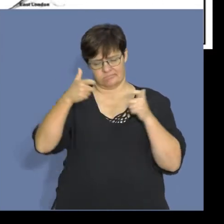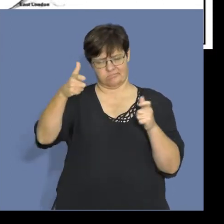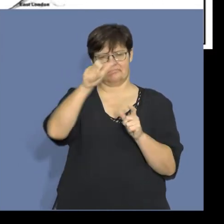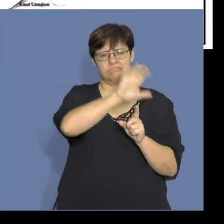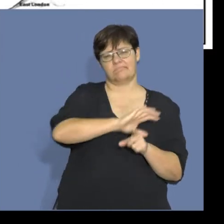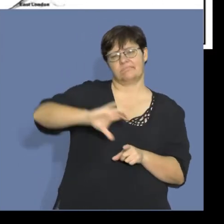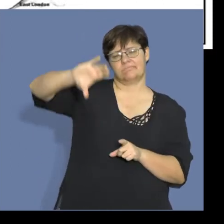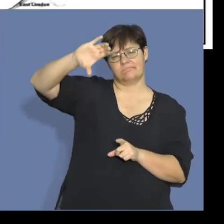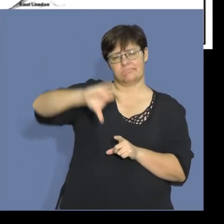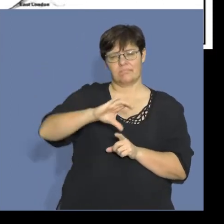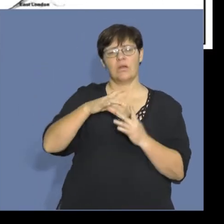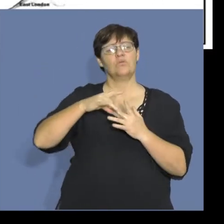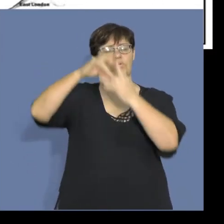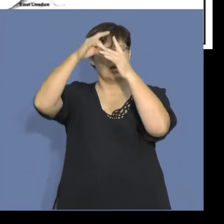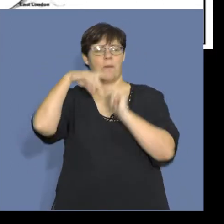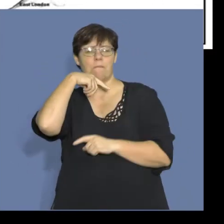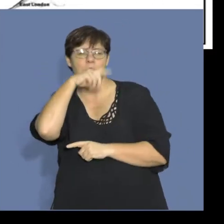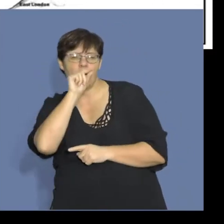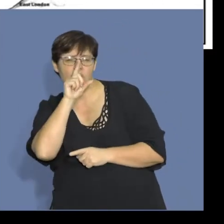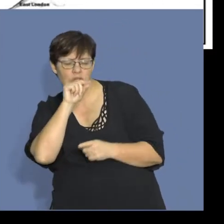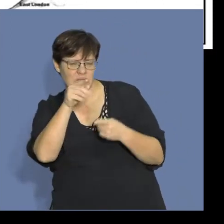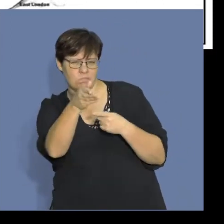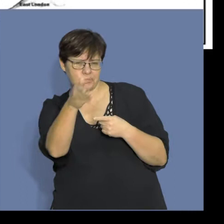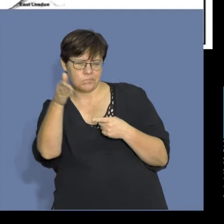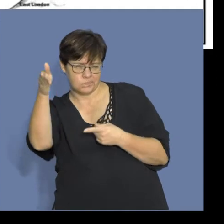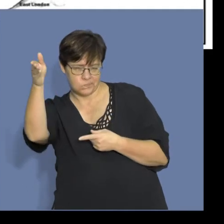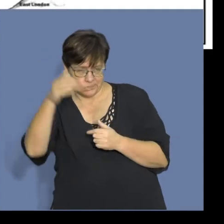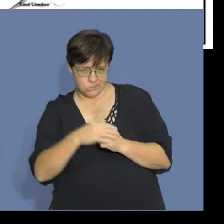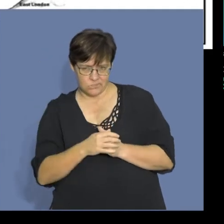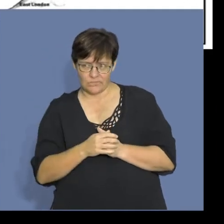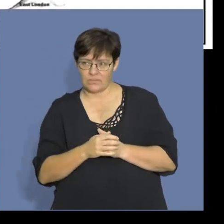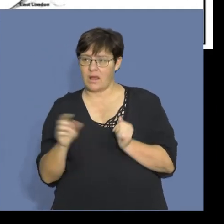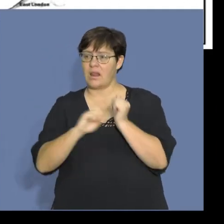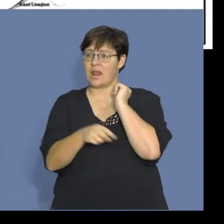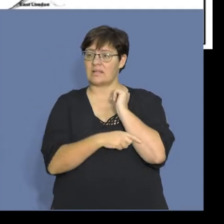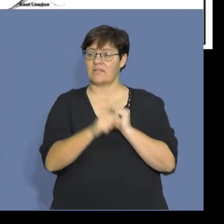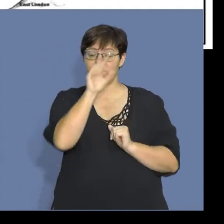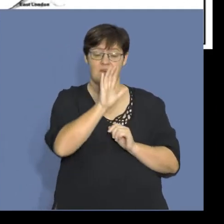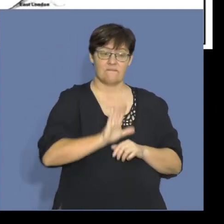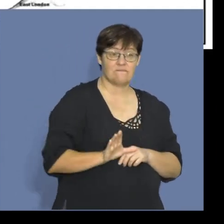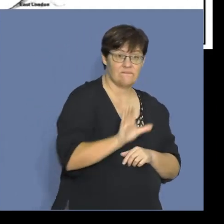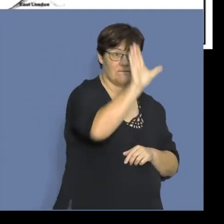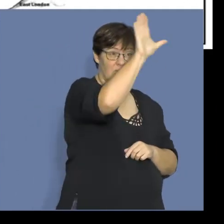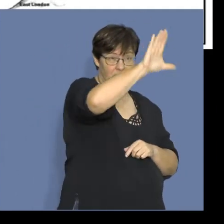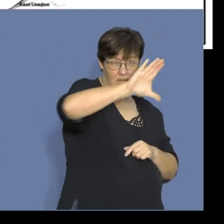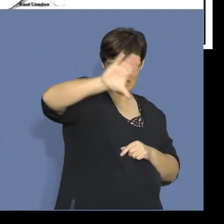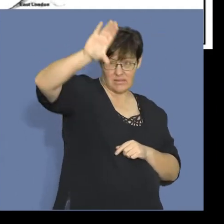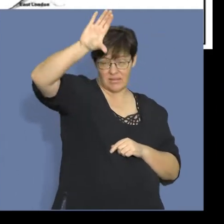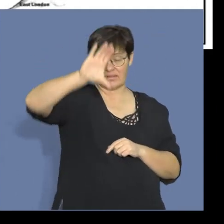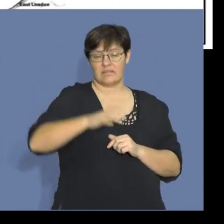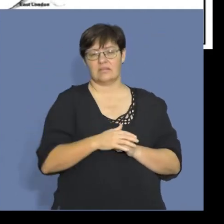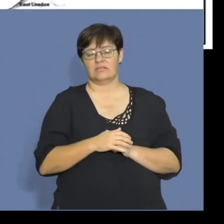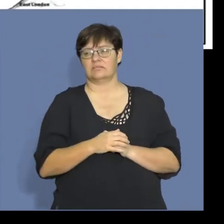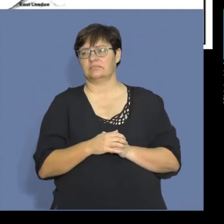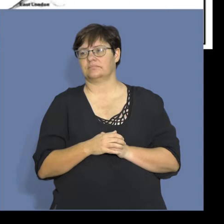large area where we have these unique species of birds that are found. And finally, area number 5, which we see all the way